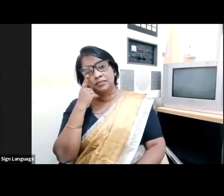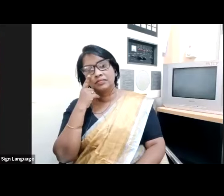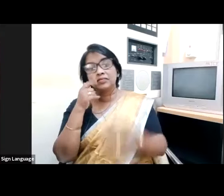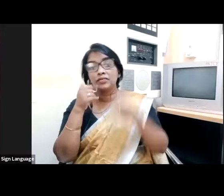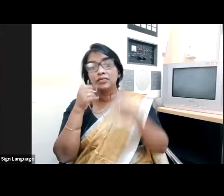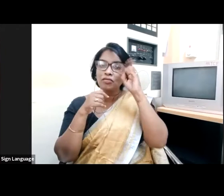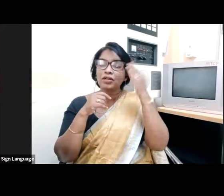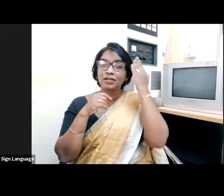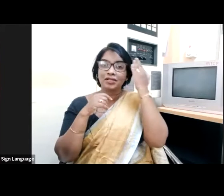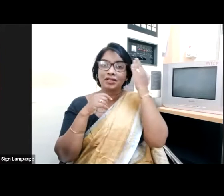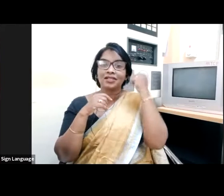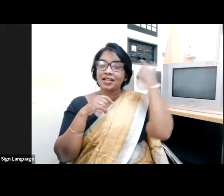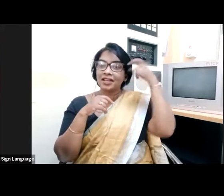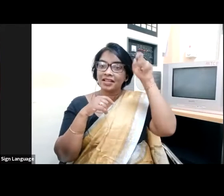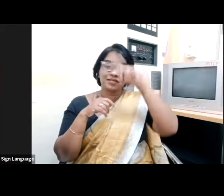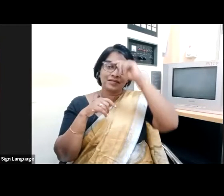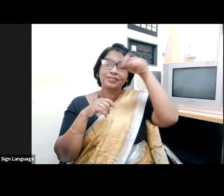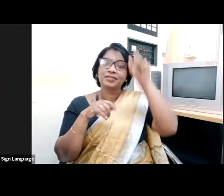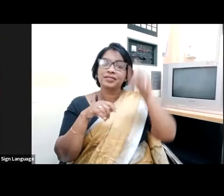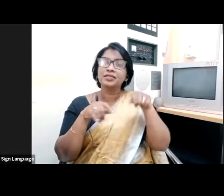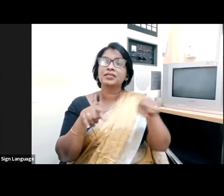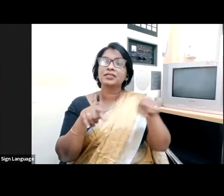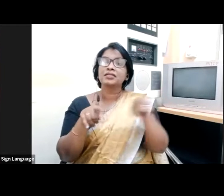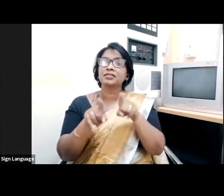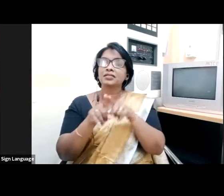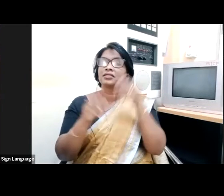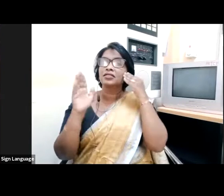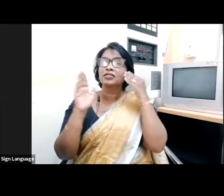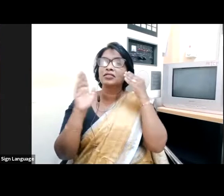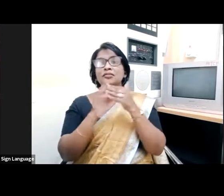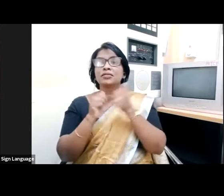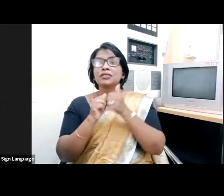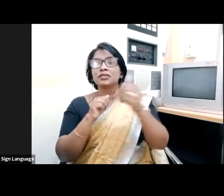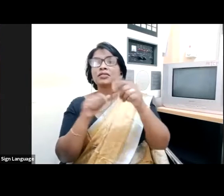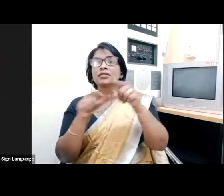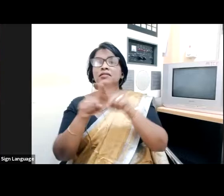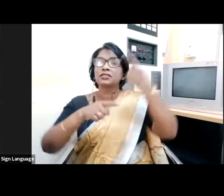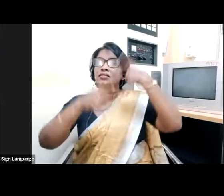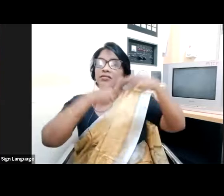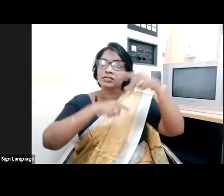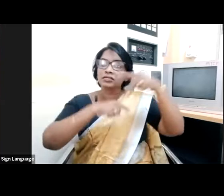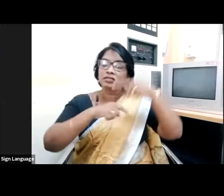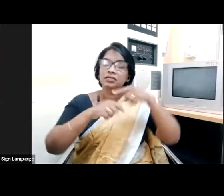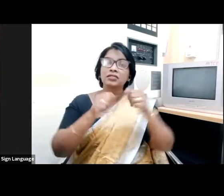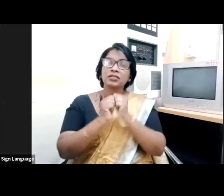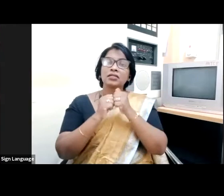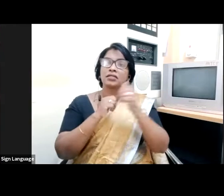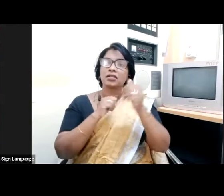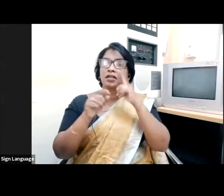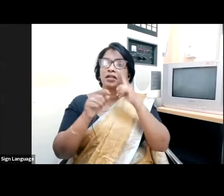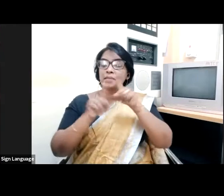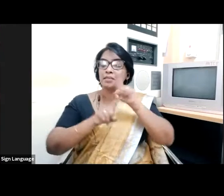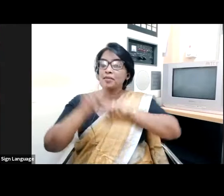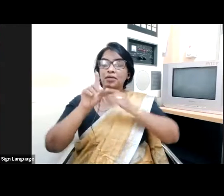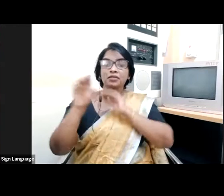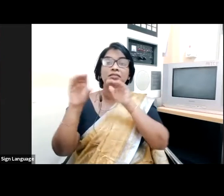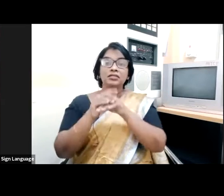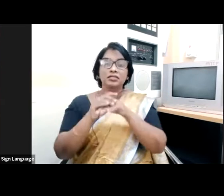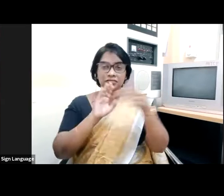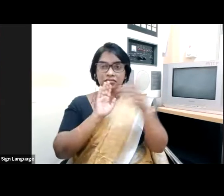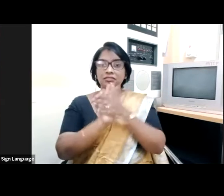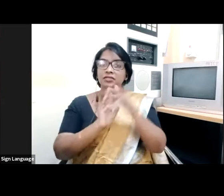and gentlemen, and it is indeed a privilege to have such an august panel with me to talk